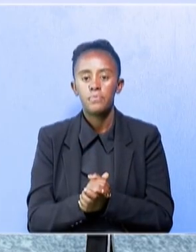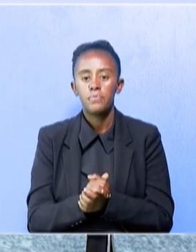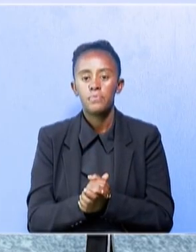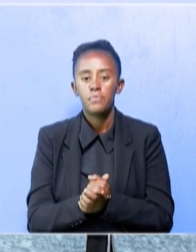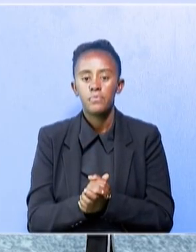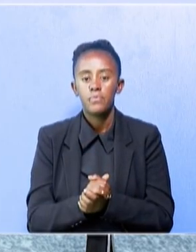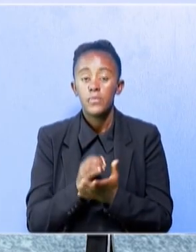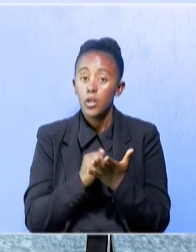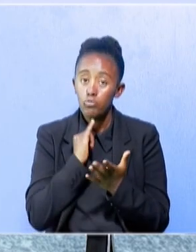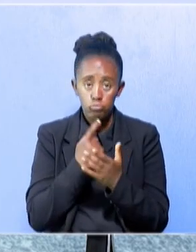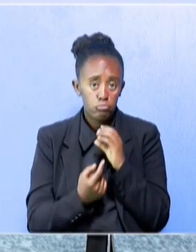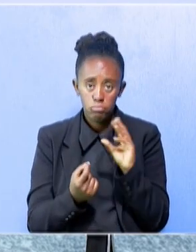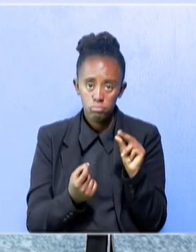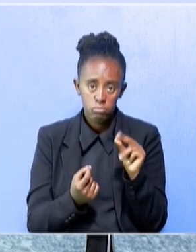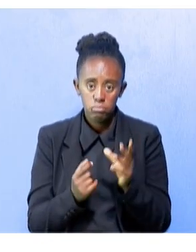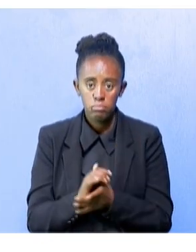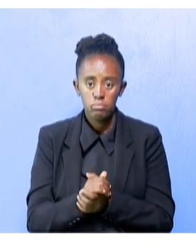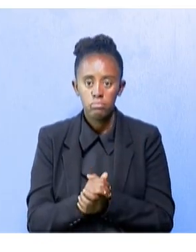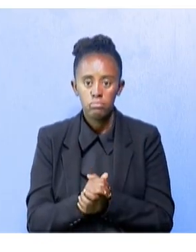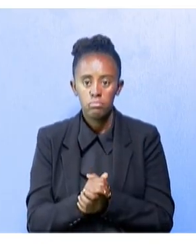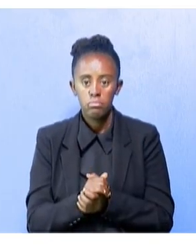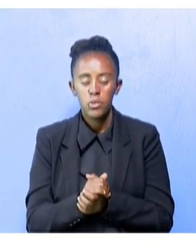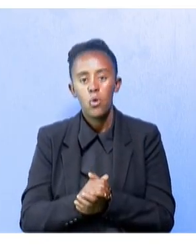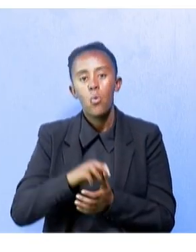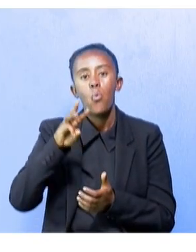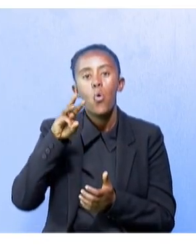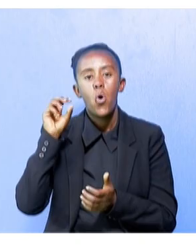It's not only that. Was